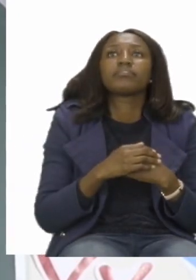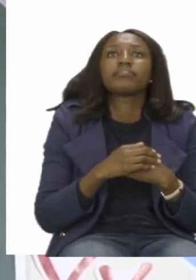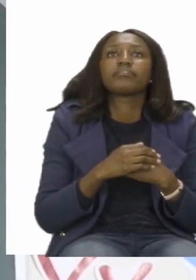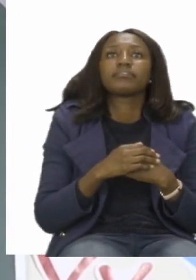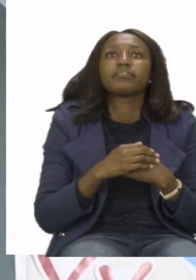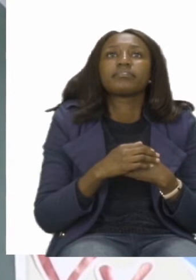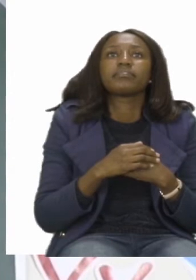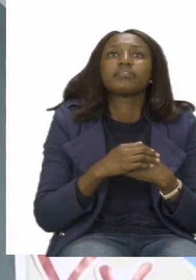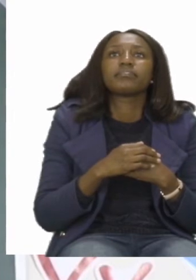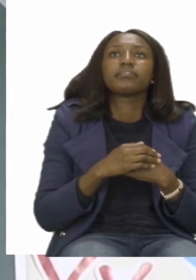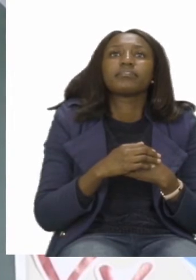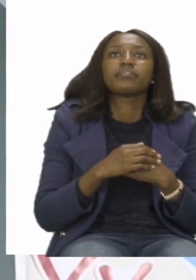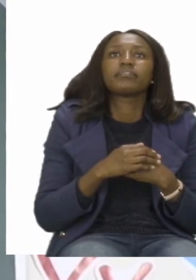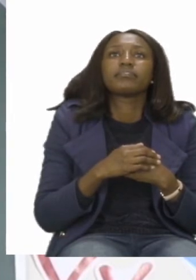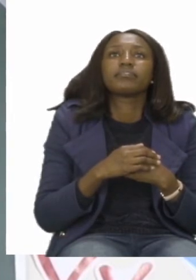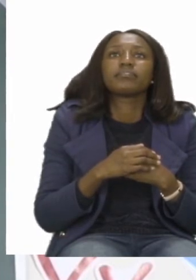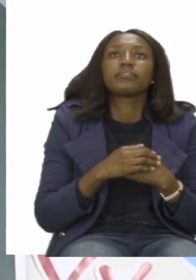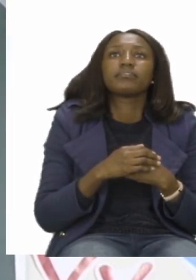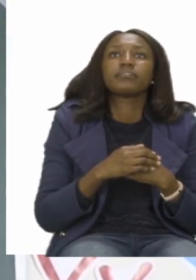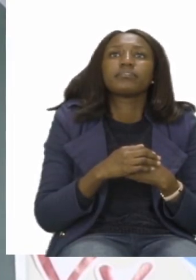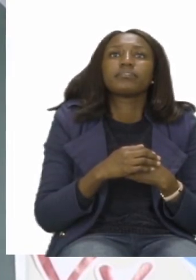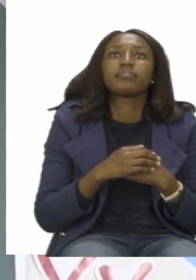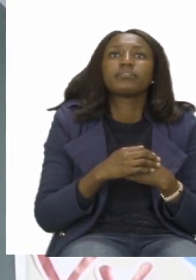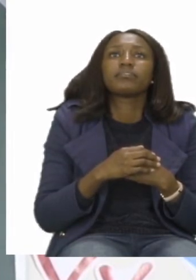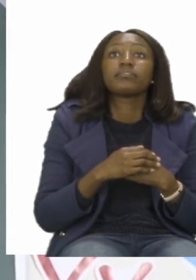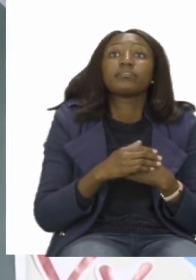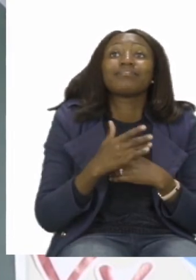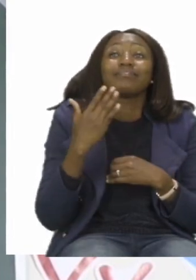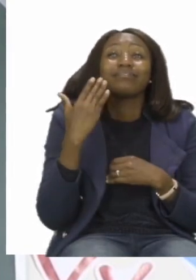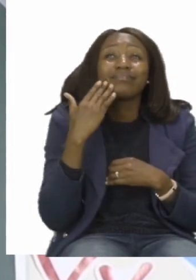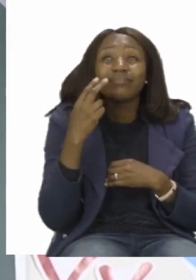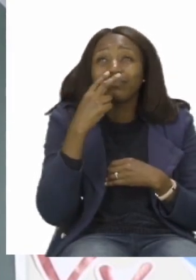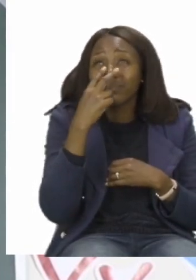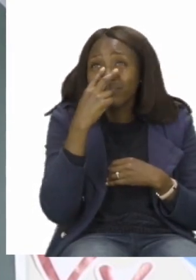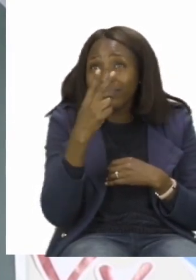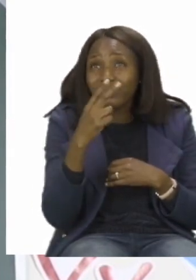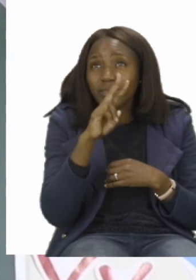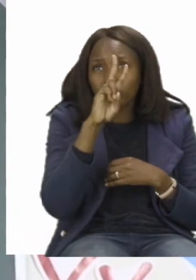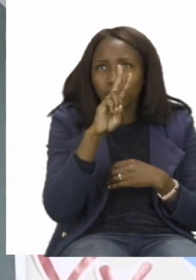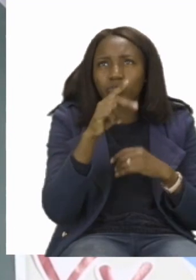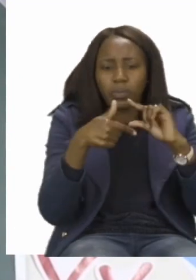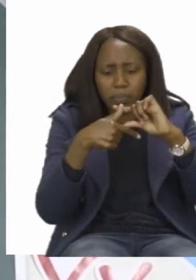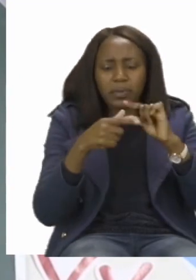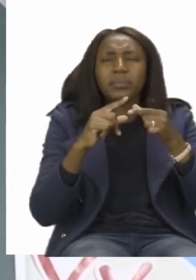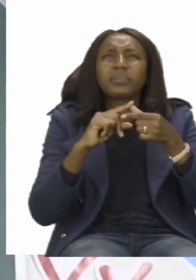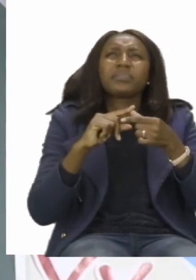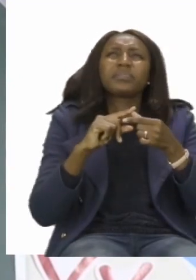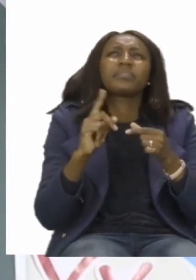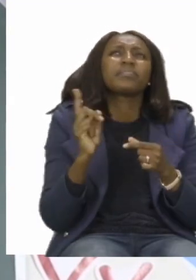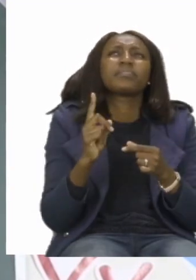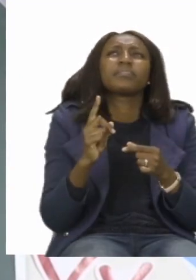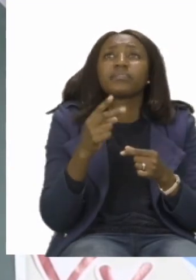sides. When we say it becomes, or when it becomes a 2D shape, it